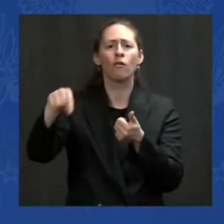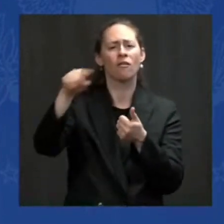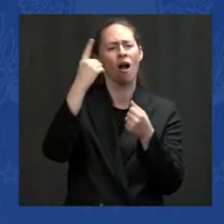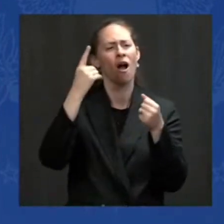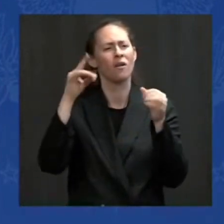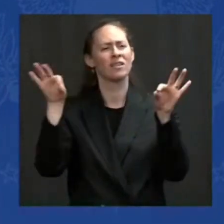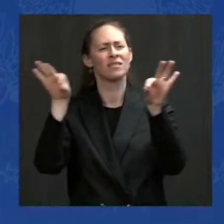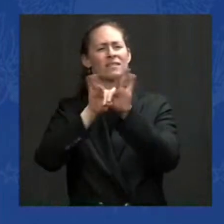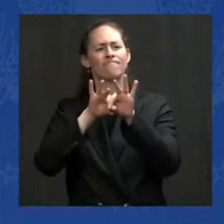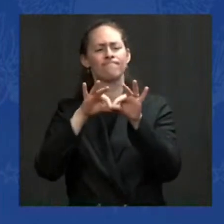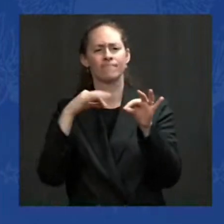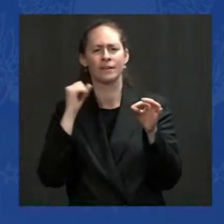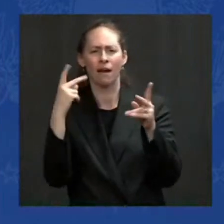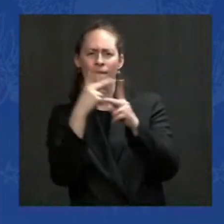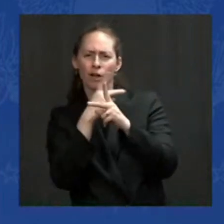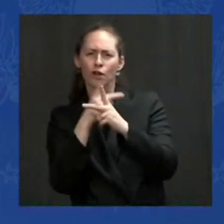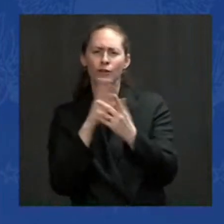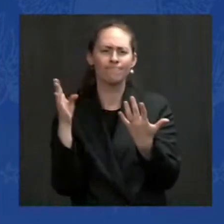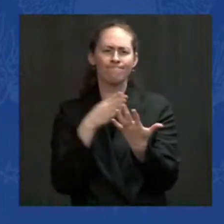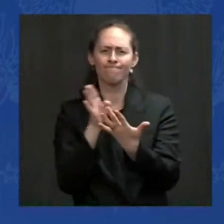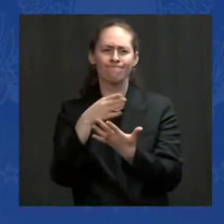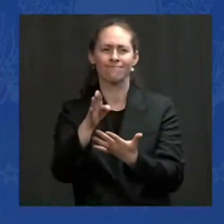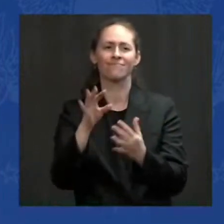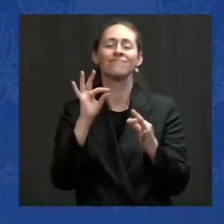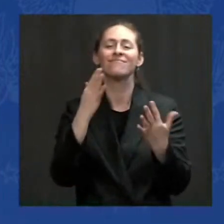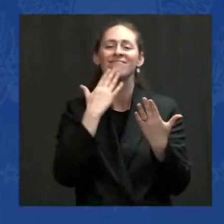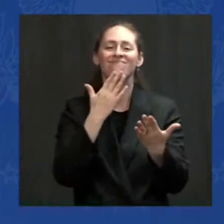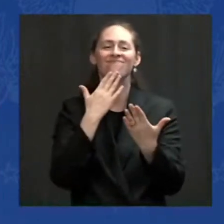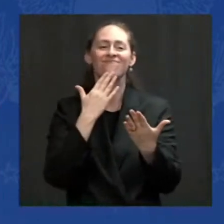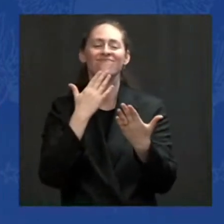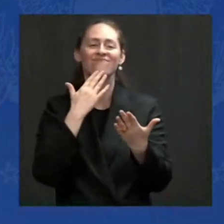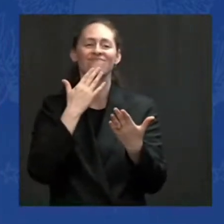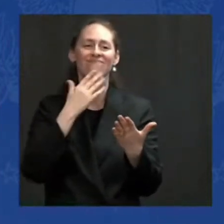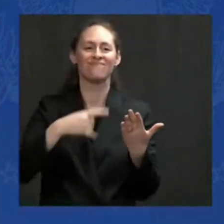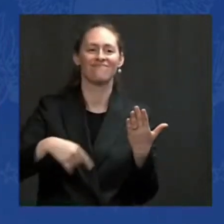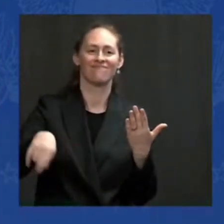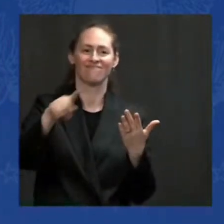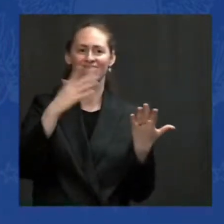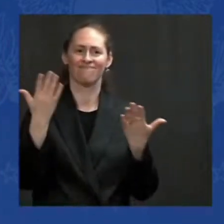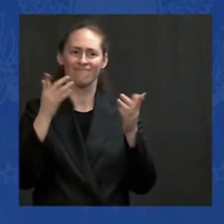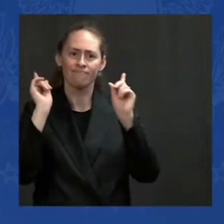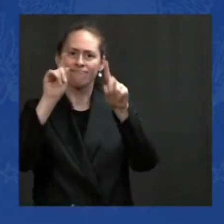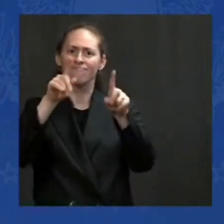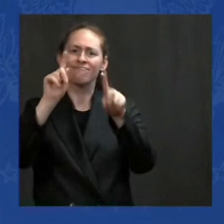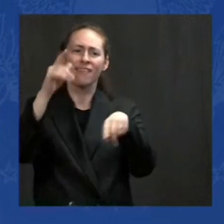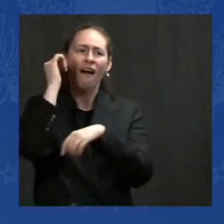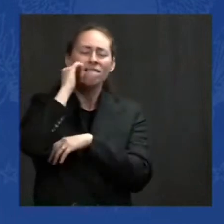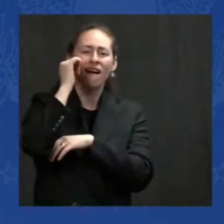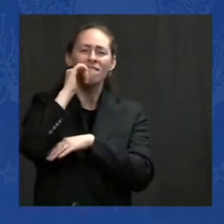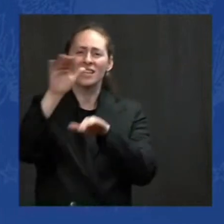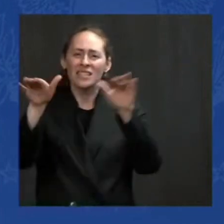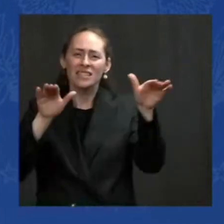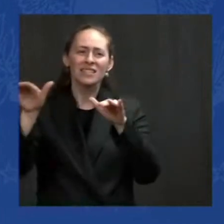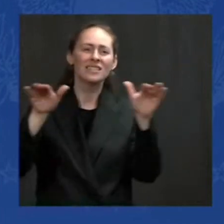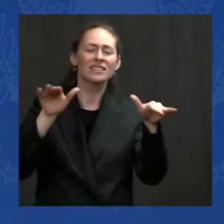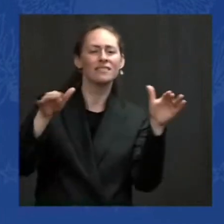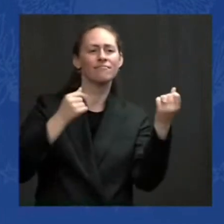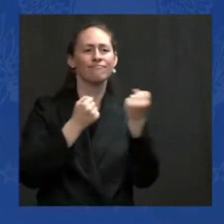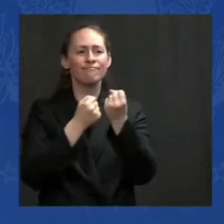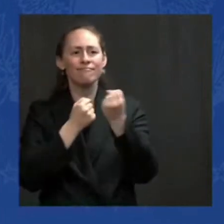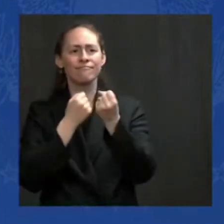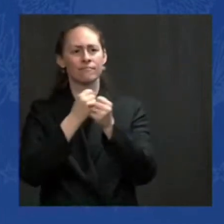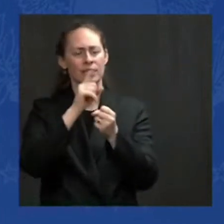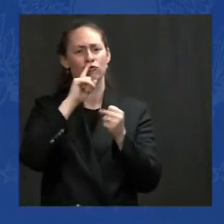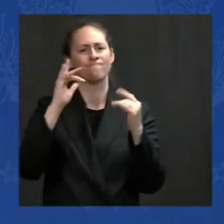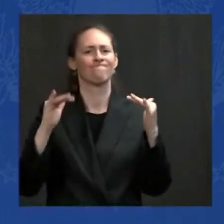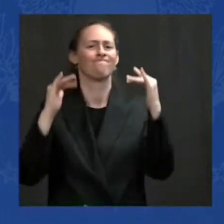through this together. And thank you so much to everyone on the ground showing up every day to advance equity. And with that, I'll